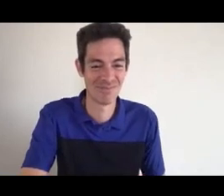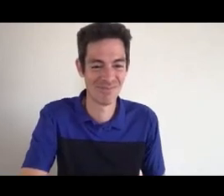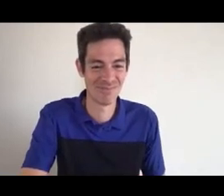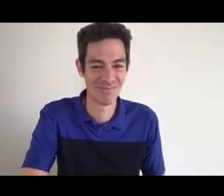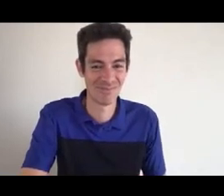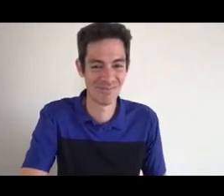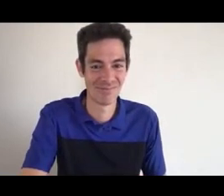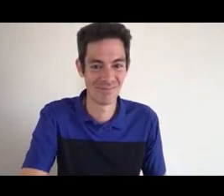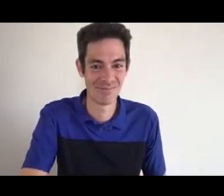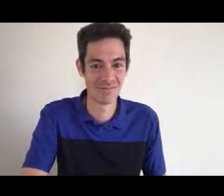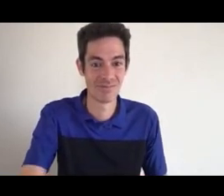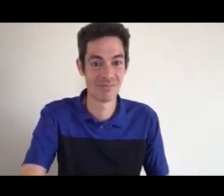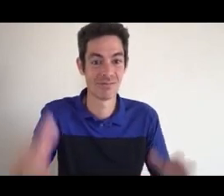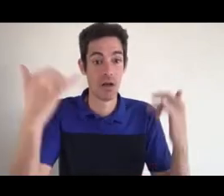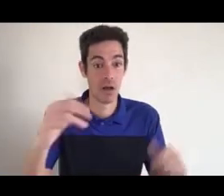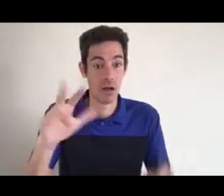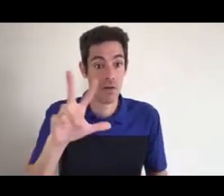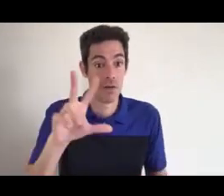All right, good.